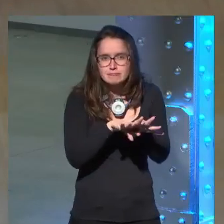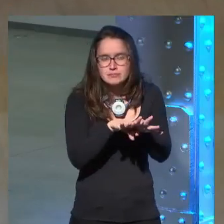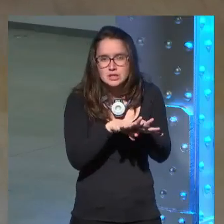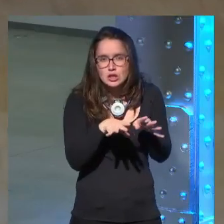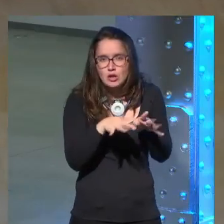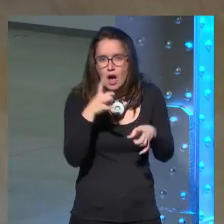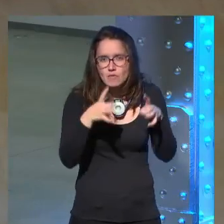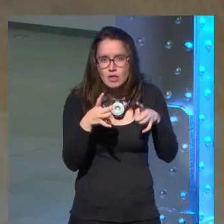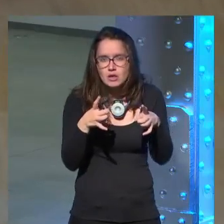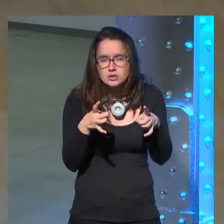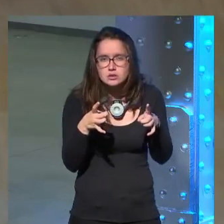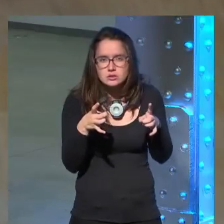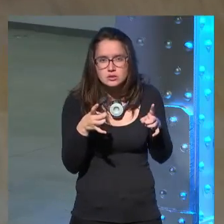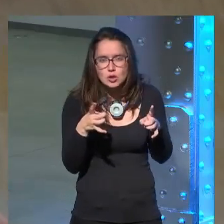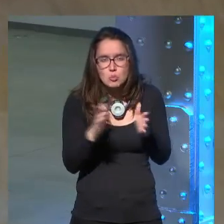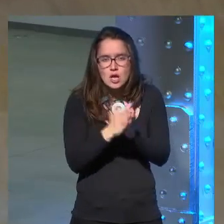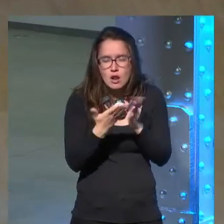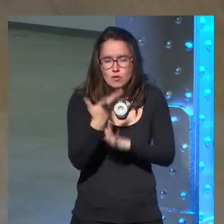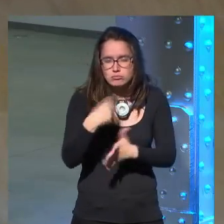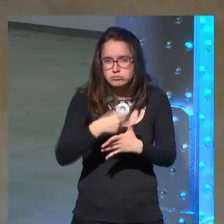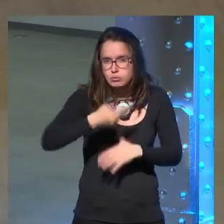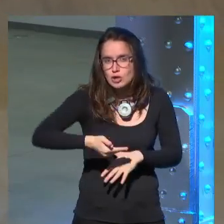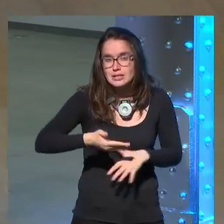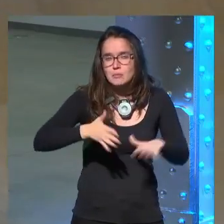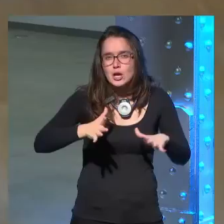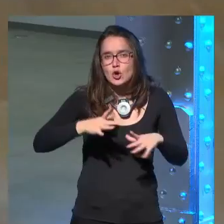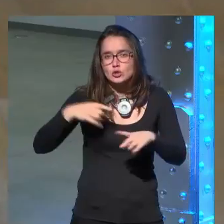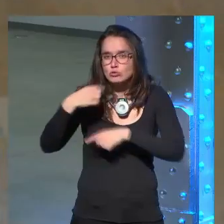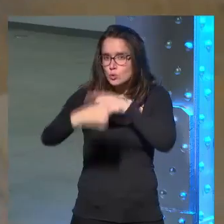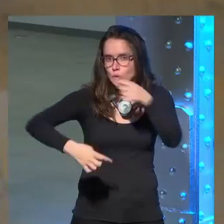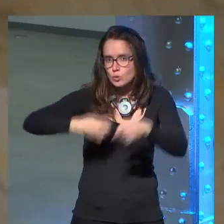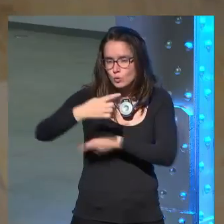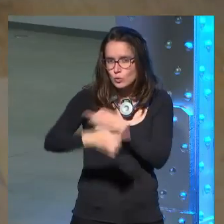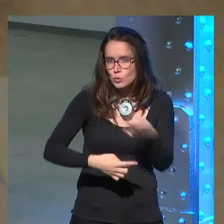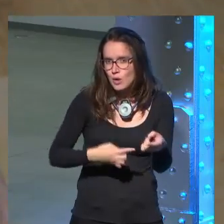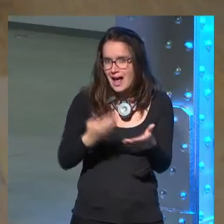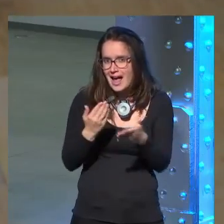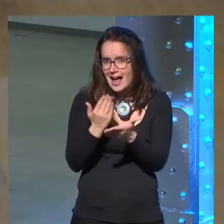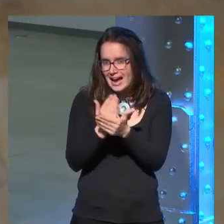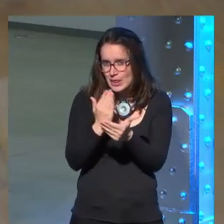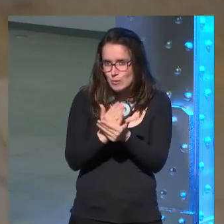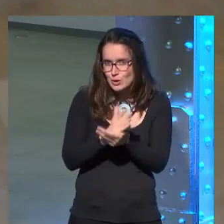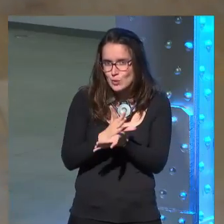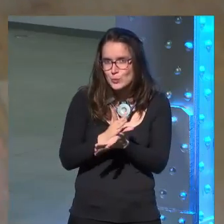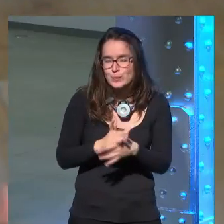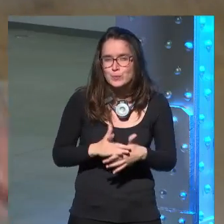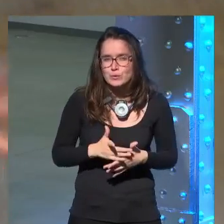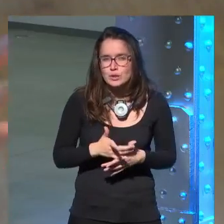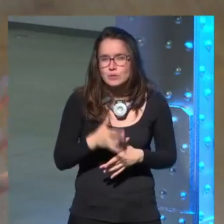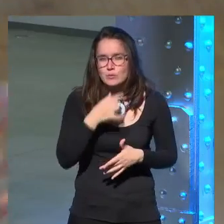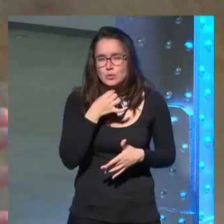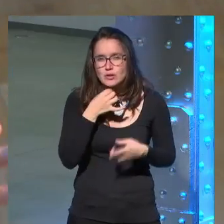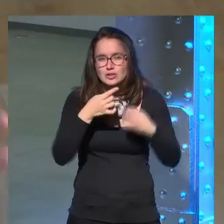and the frictions that sometimes happen or take place. It is quite evident in your book and also in your career,